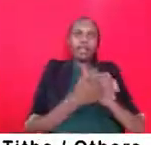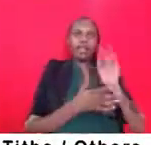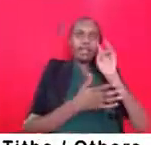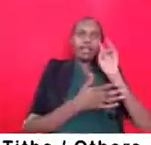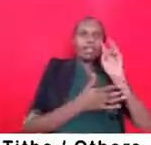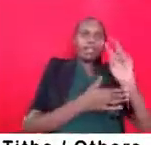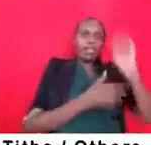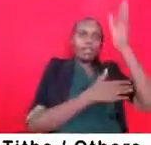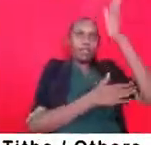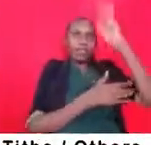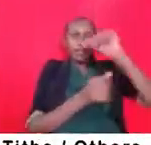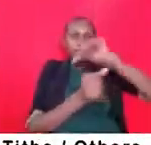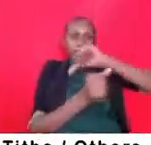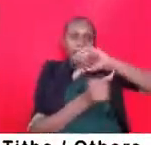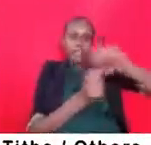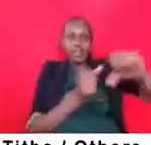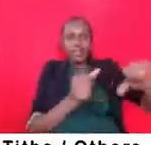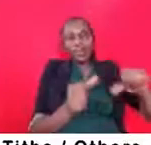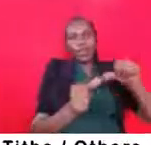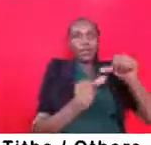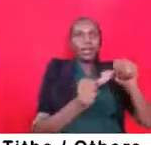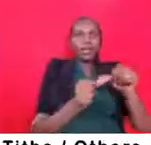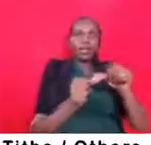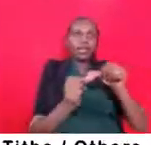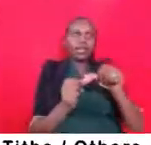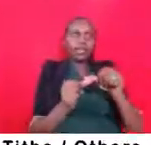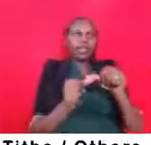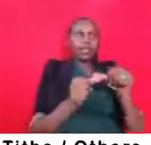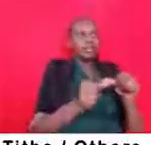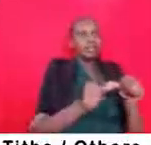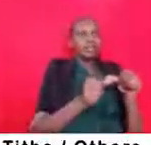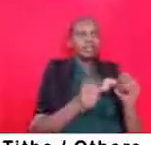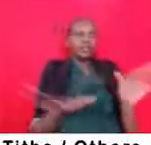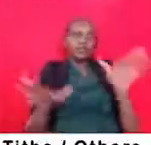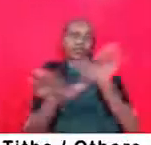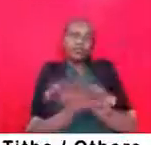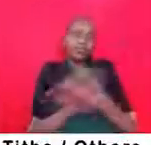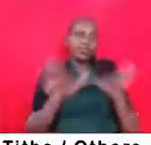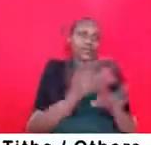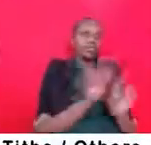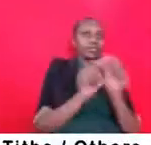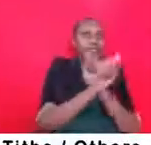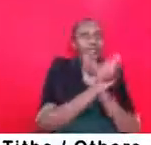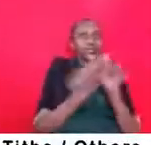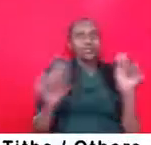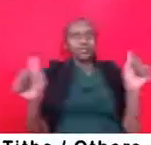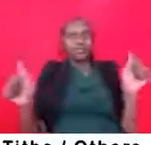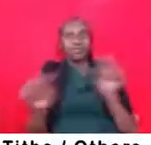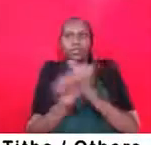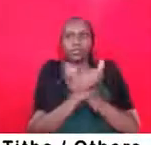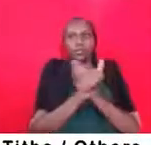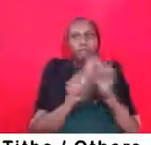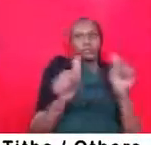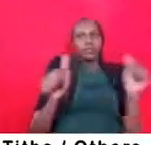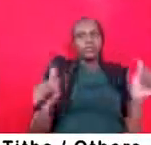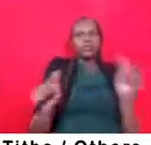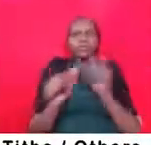that I have seen my God turn it around. Mambo sawa, mambo sawa